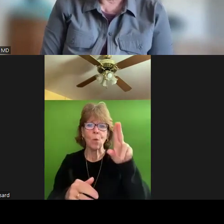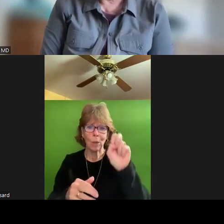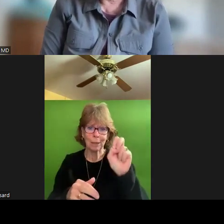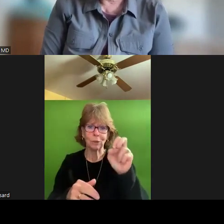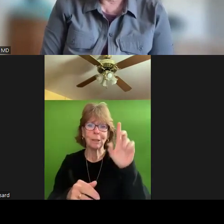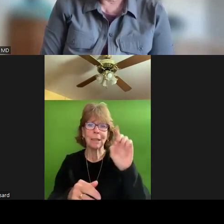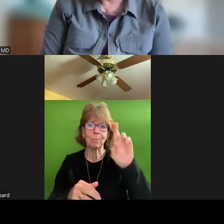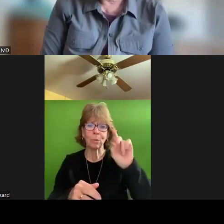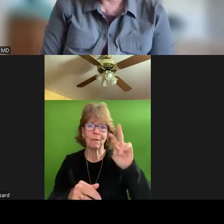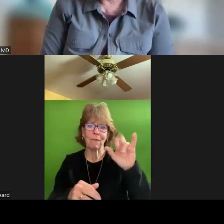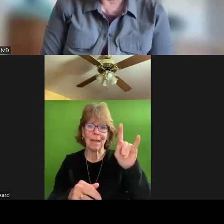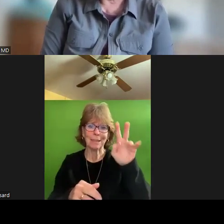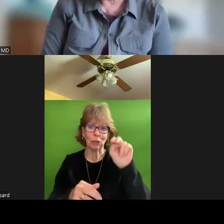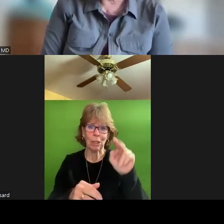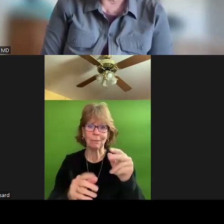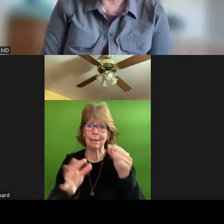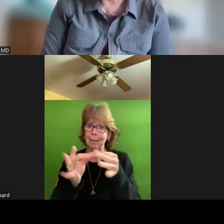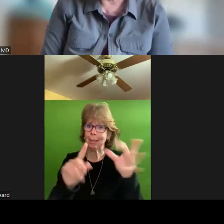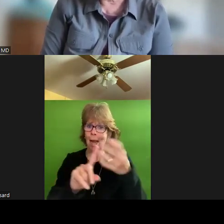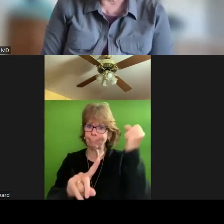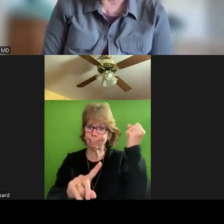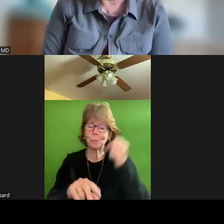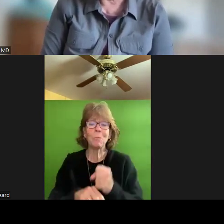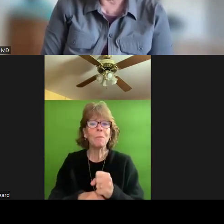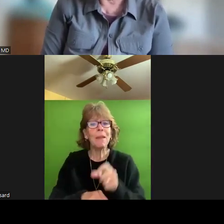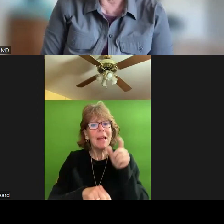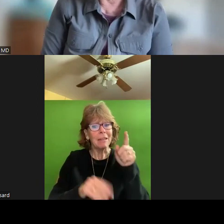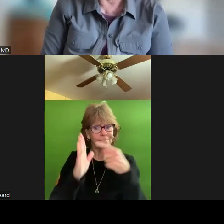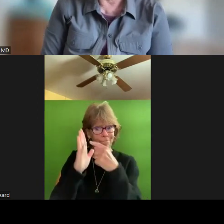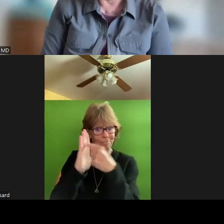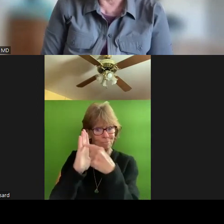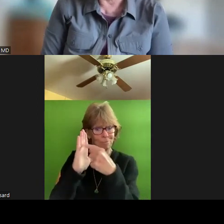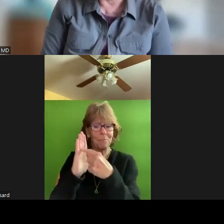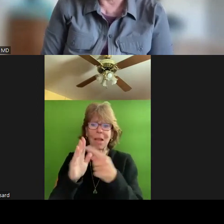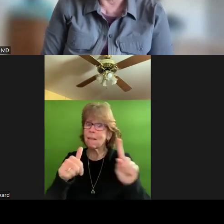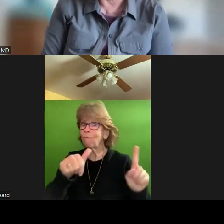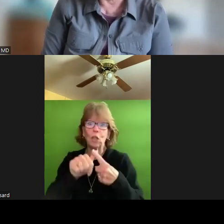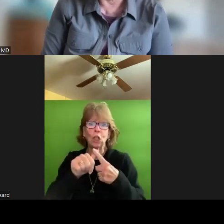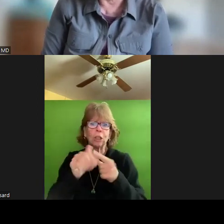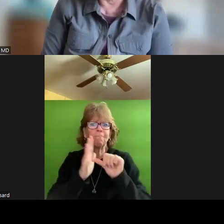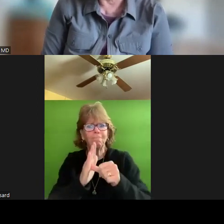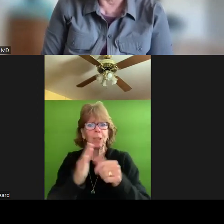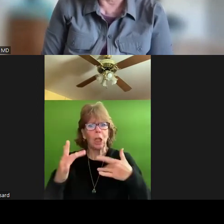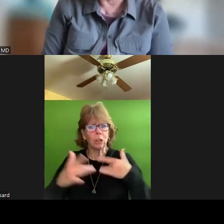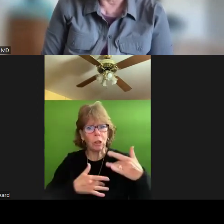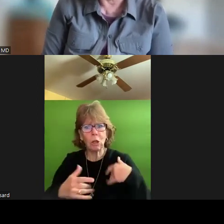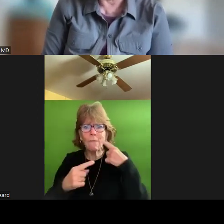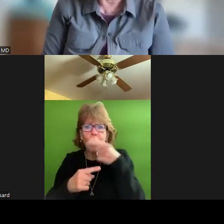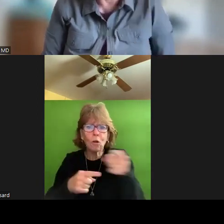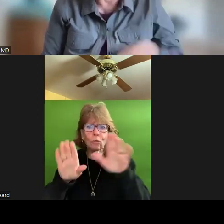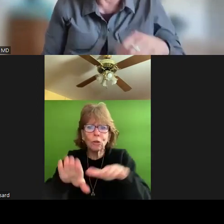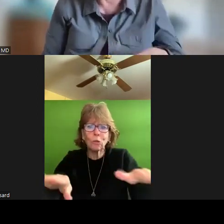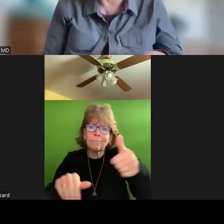It states, the primary concern for a child who is newly identified as deaf or hard of hearing